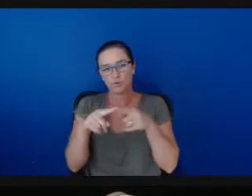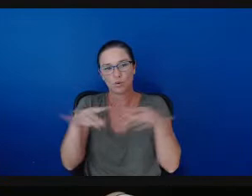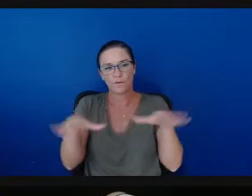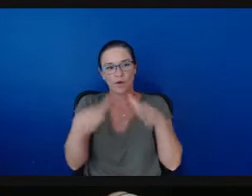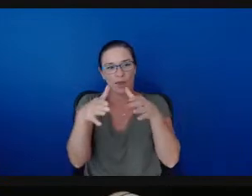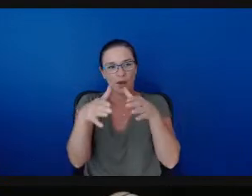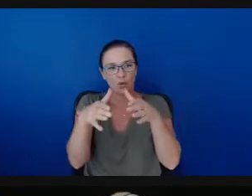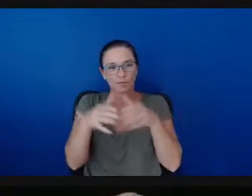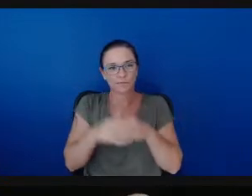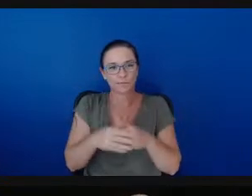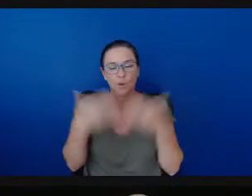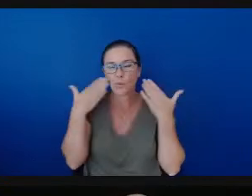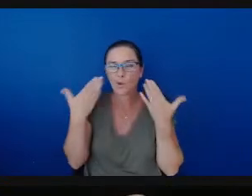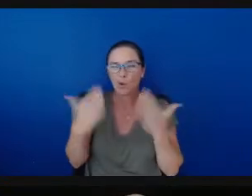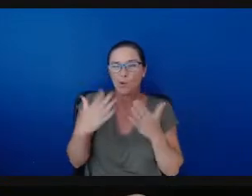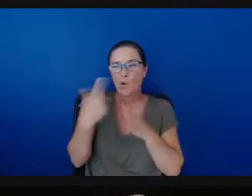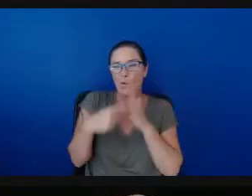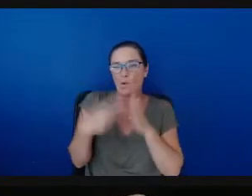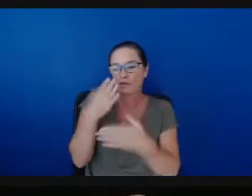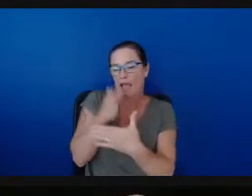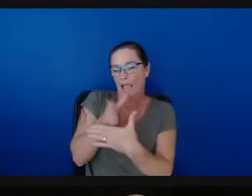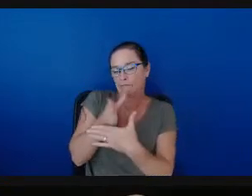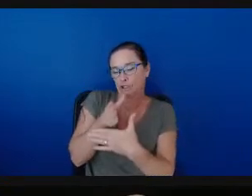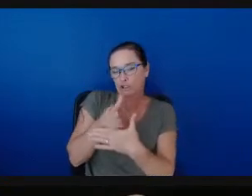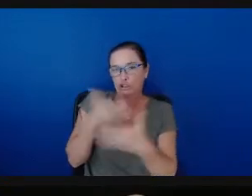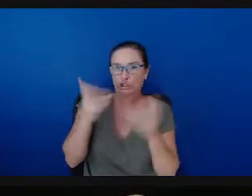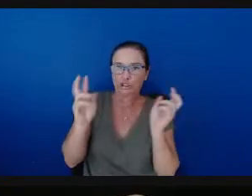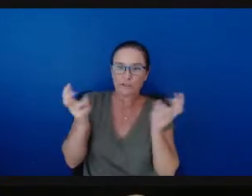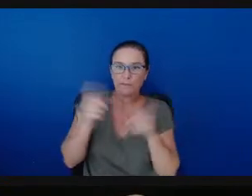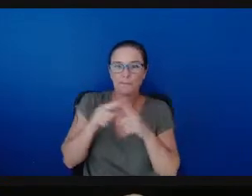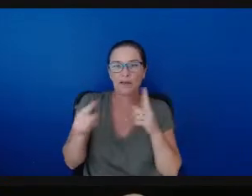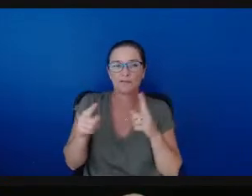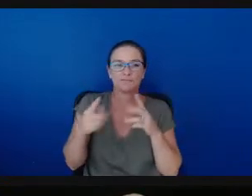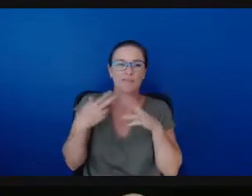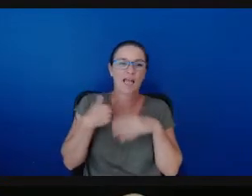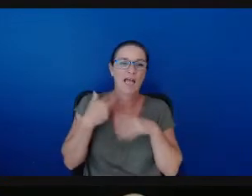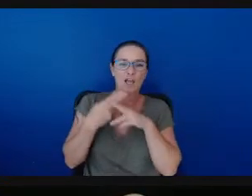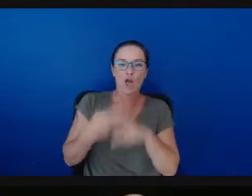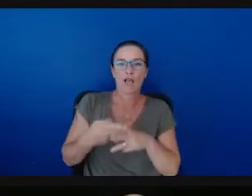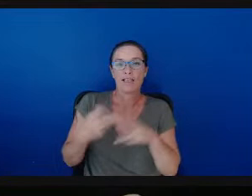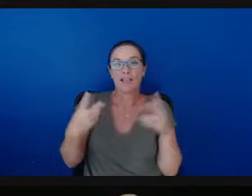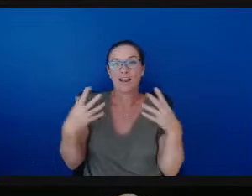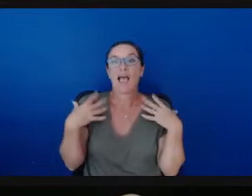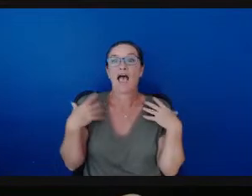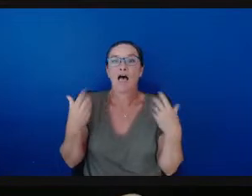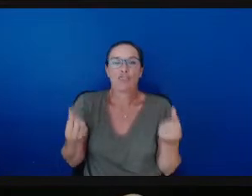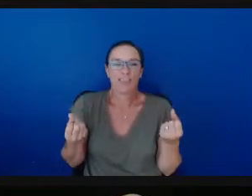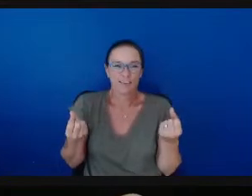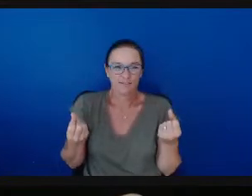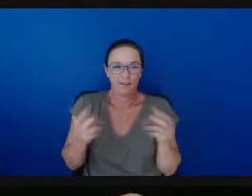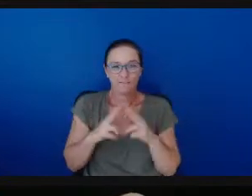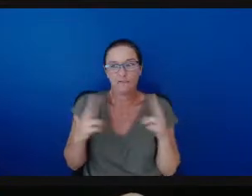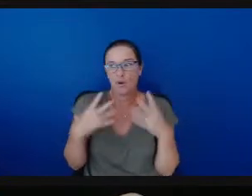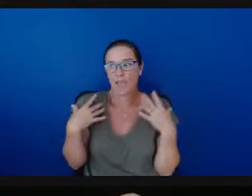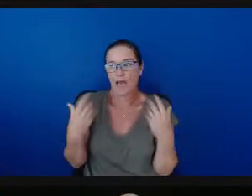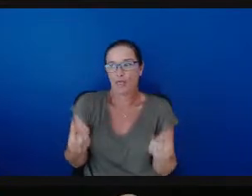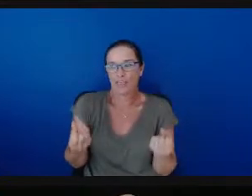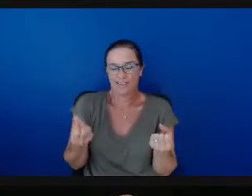know what average is, but I've been calling it very, very healthy. Very healthy supply of magma. Very healthy supply,